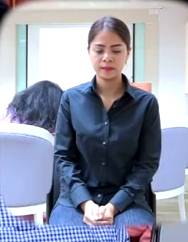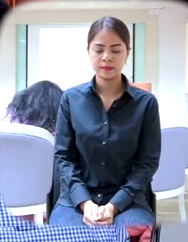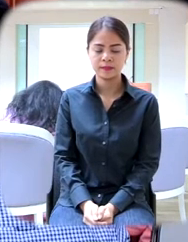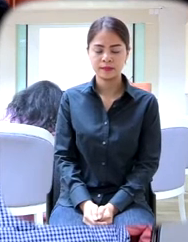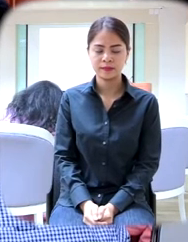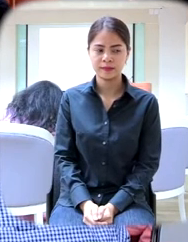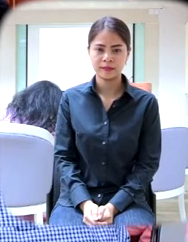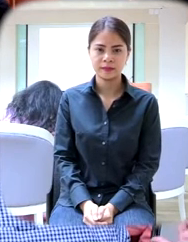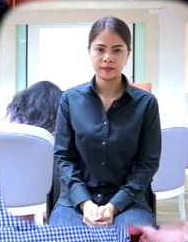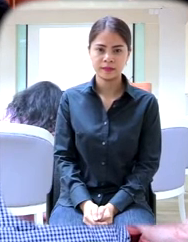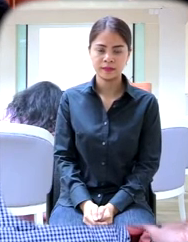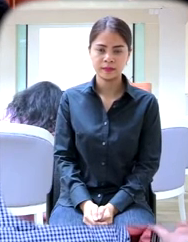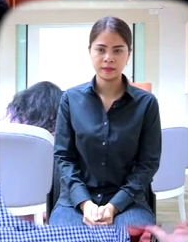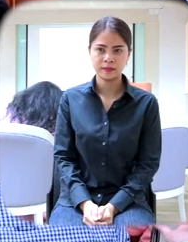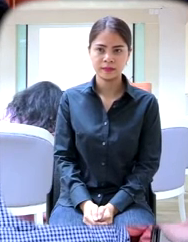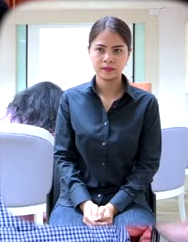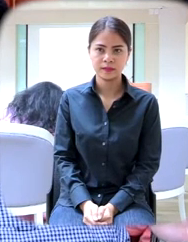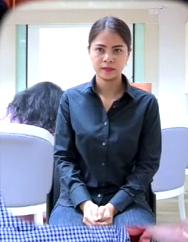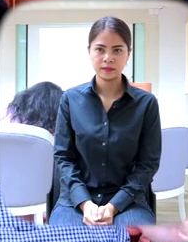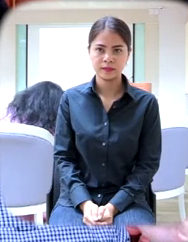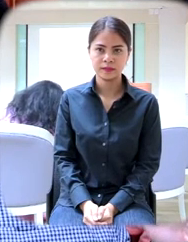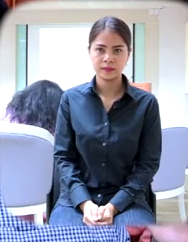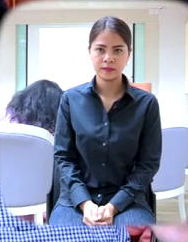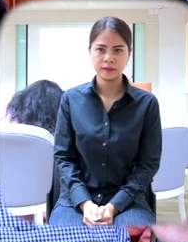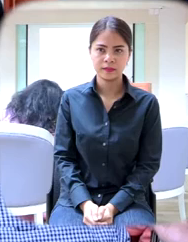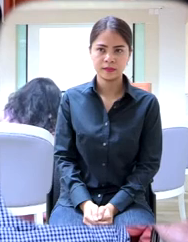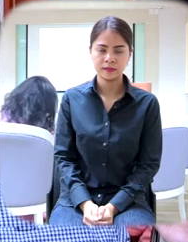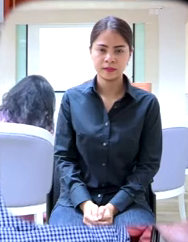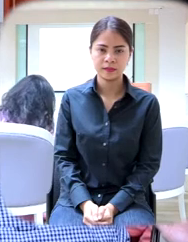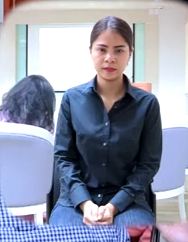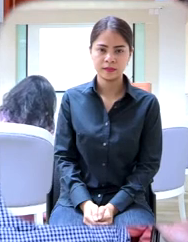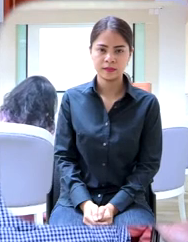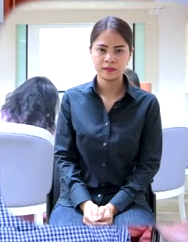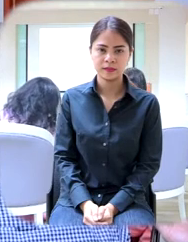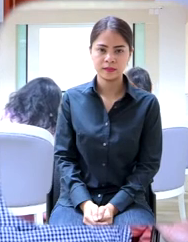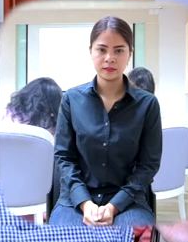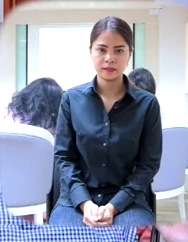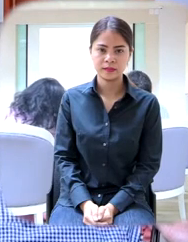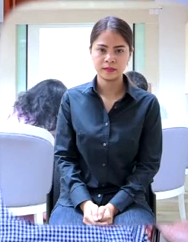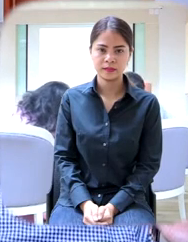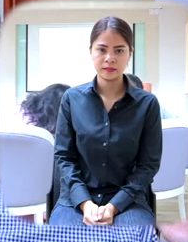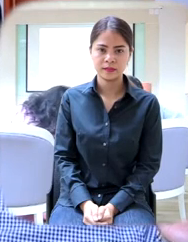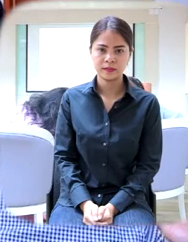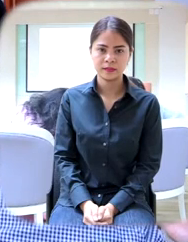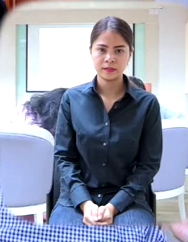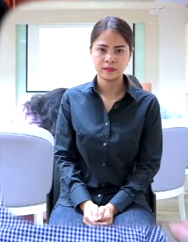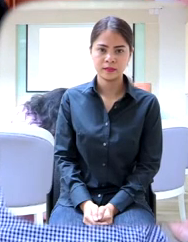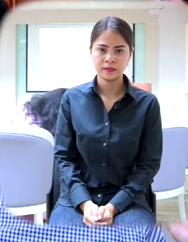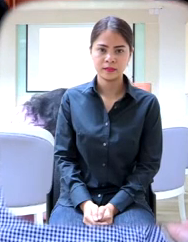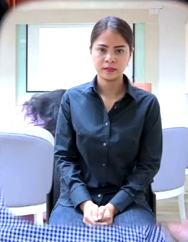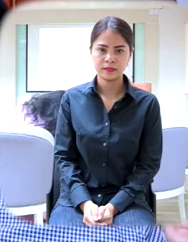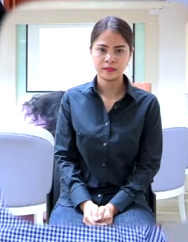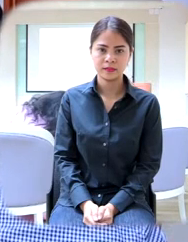heritage. In particular, I like to study manuscripts.And